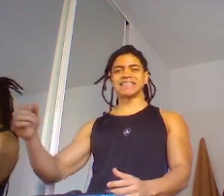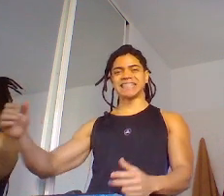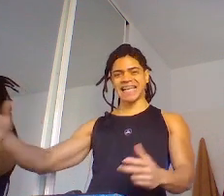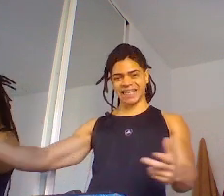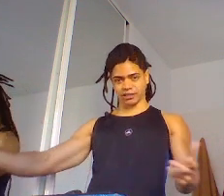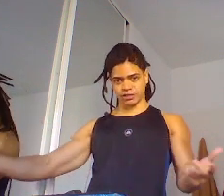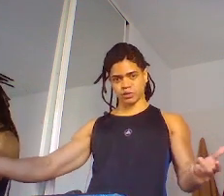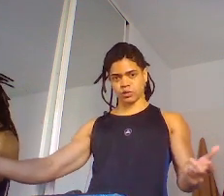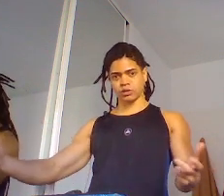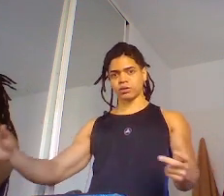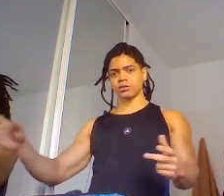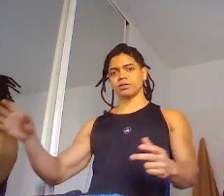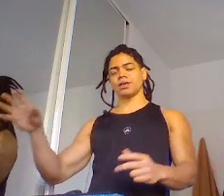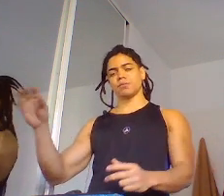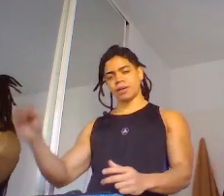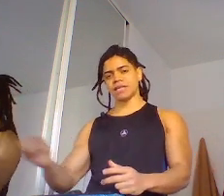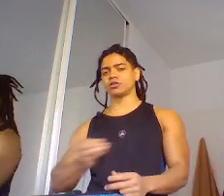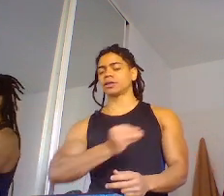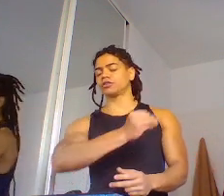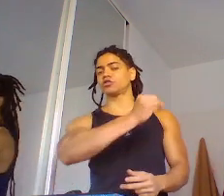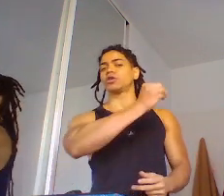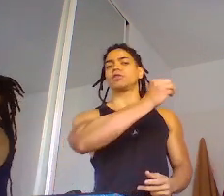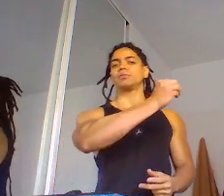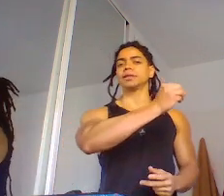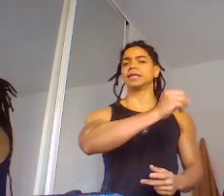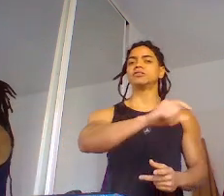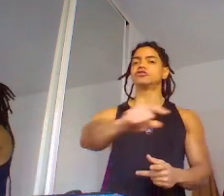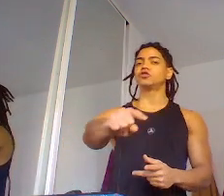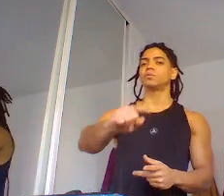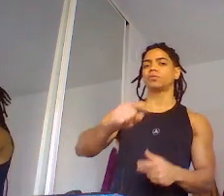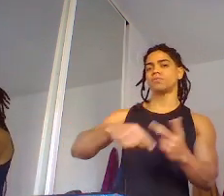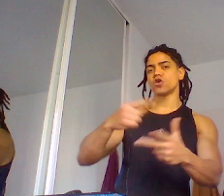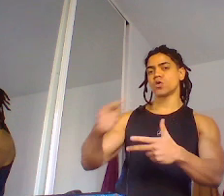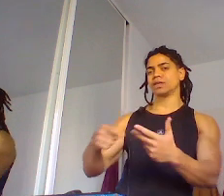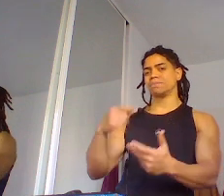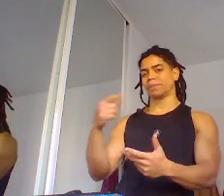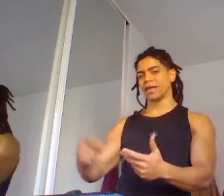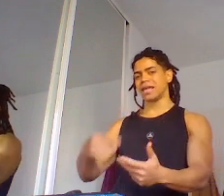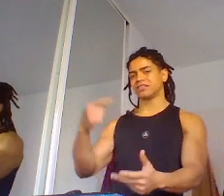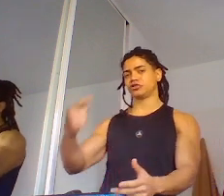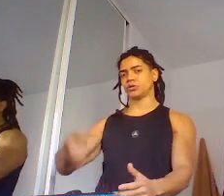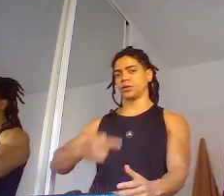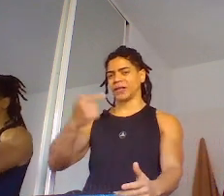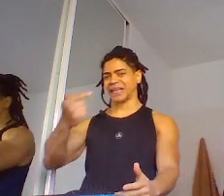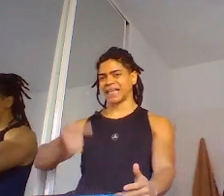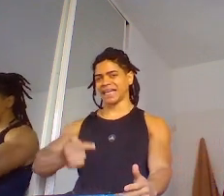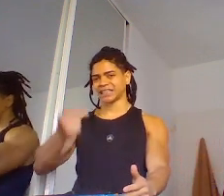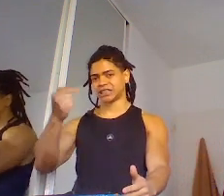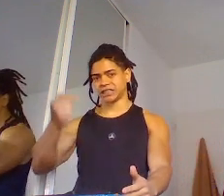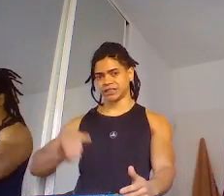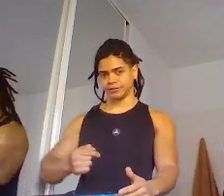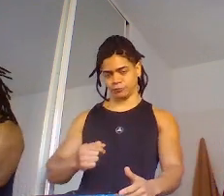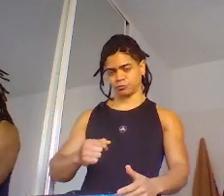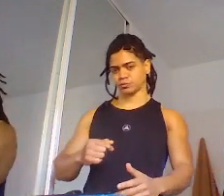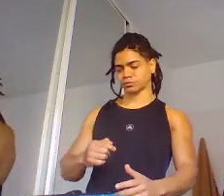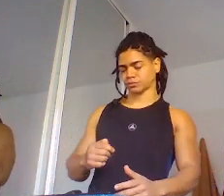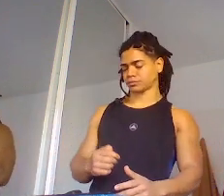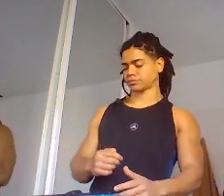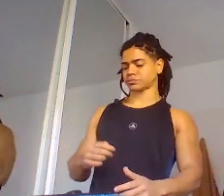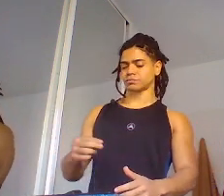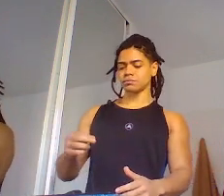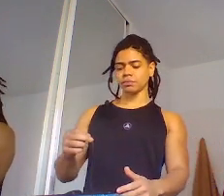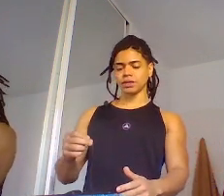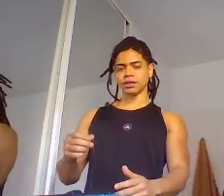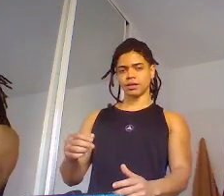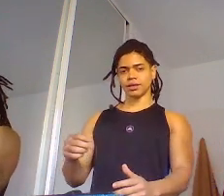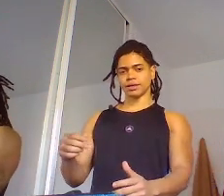employee's salary and pays directly to the government. And this is to promote the pay-as-you-earn tax system